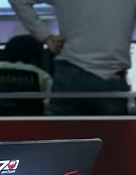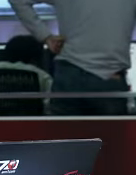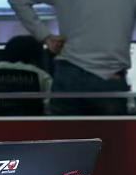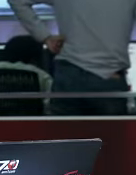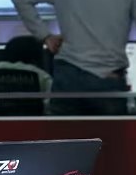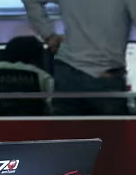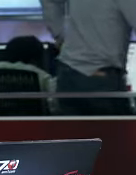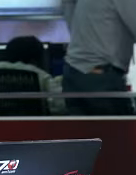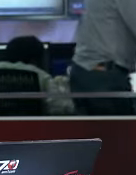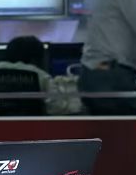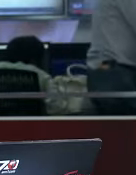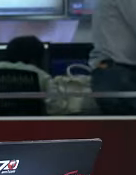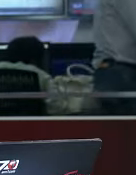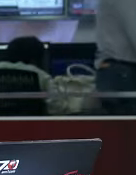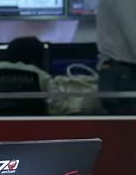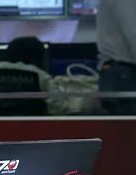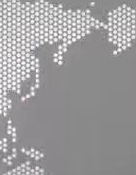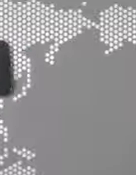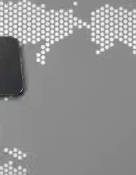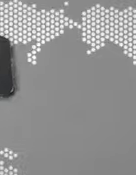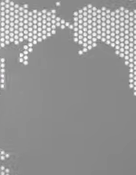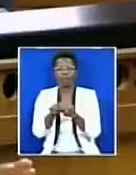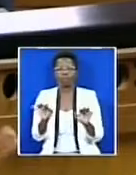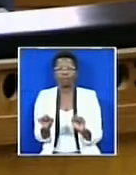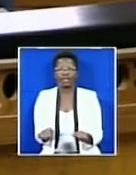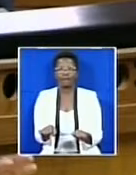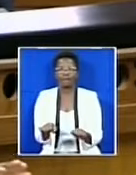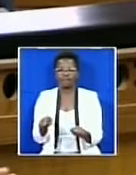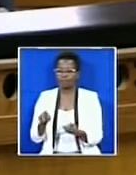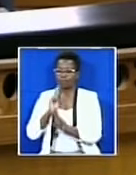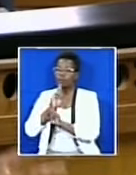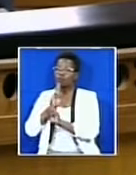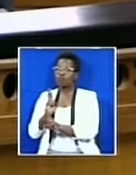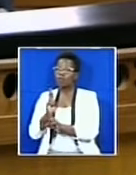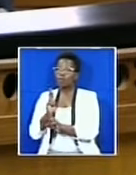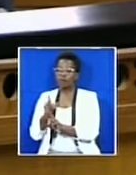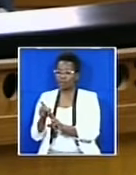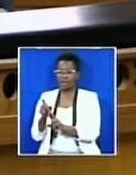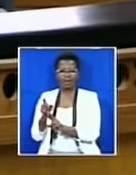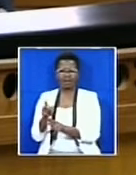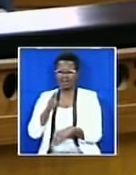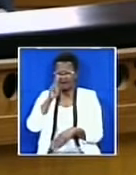in which the report was dealt. This report has been dealt with in a very funny way.